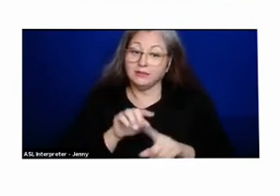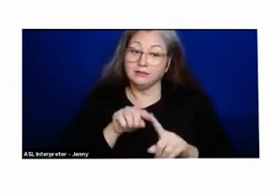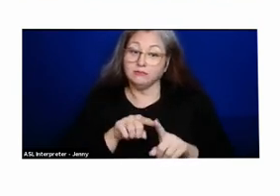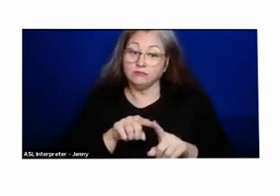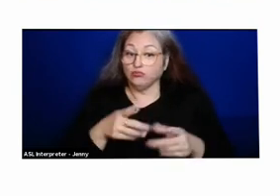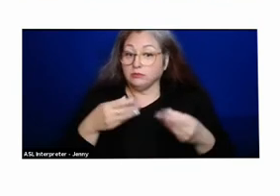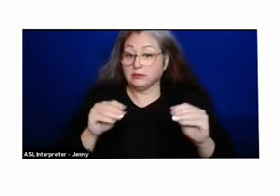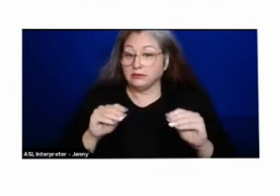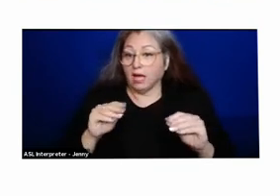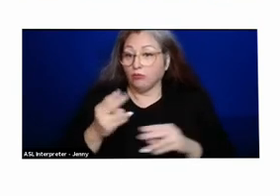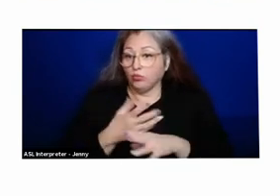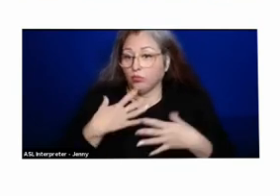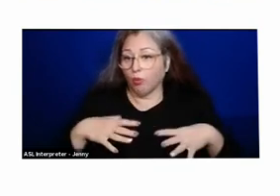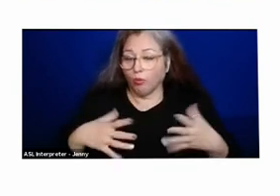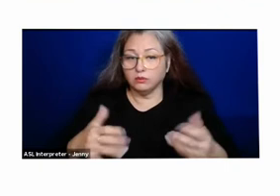clothing.